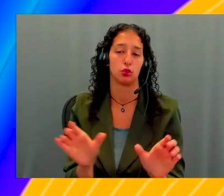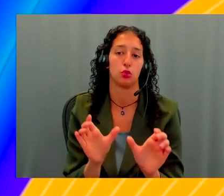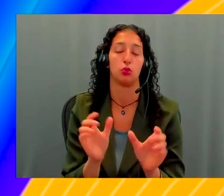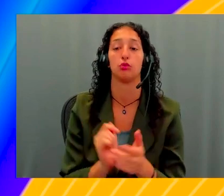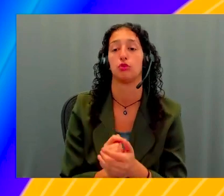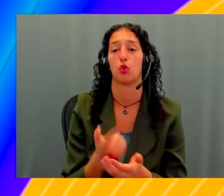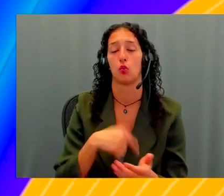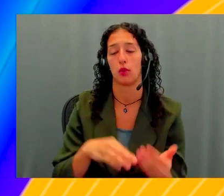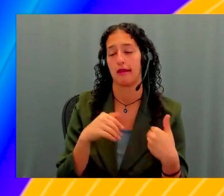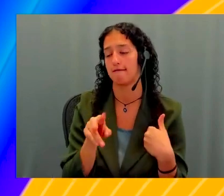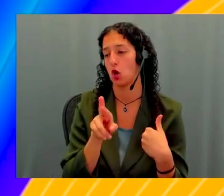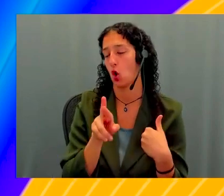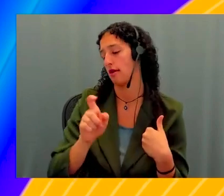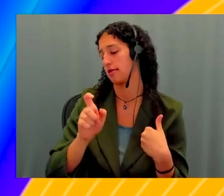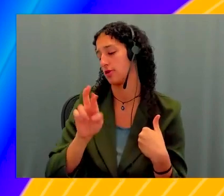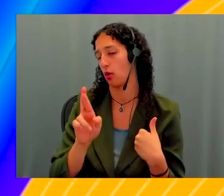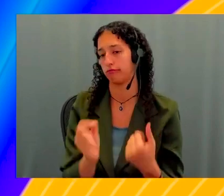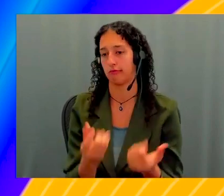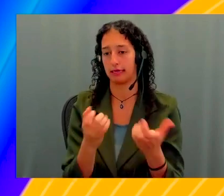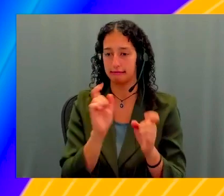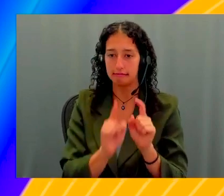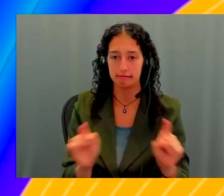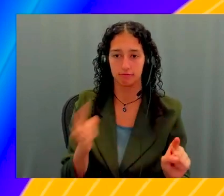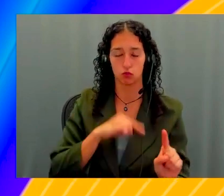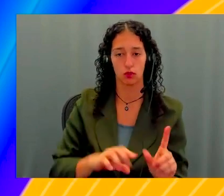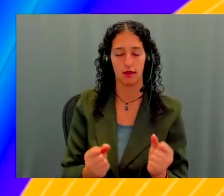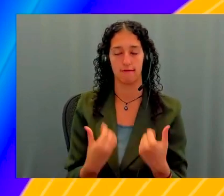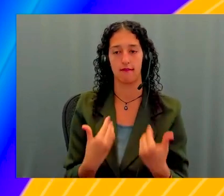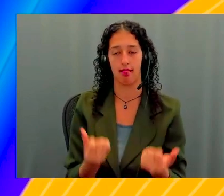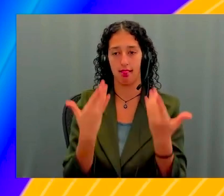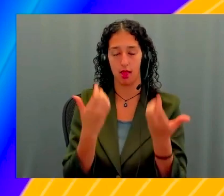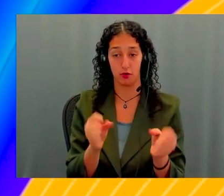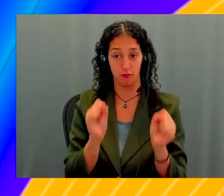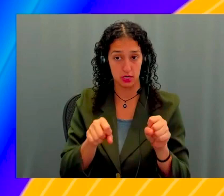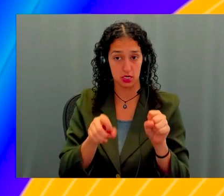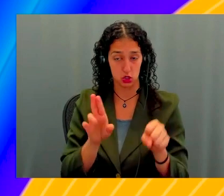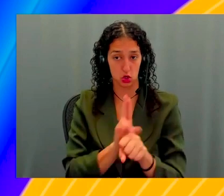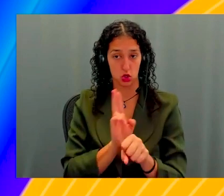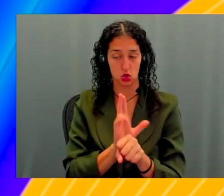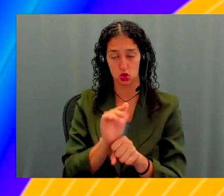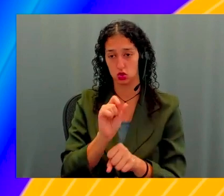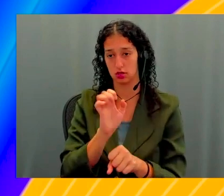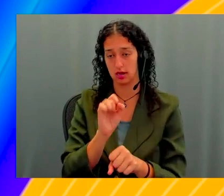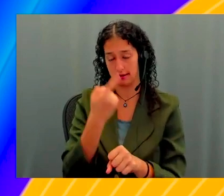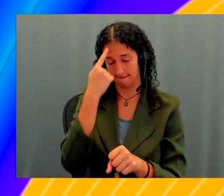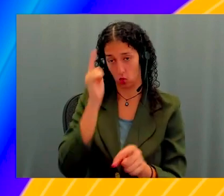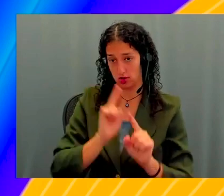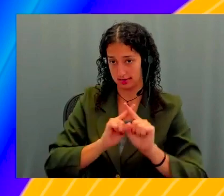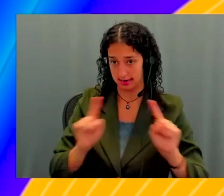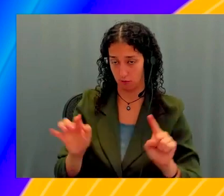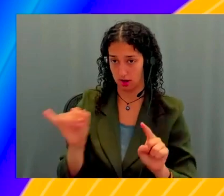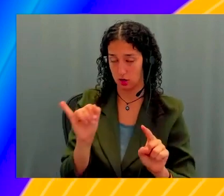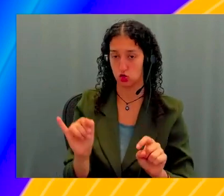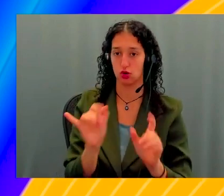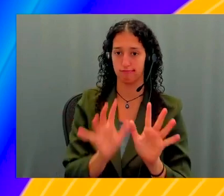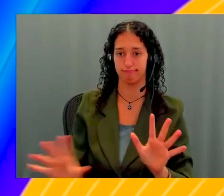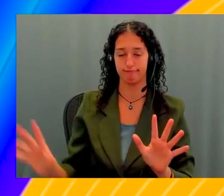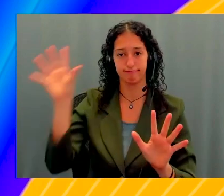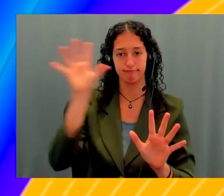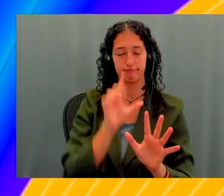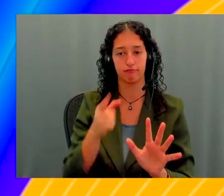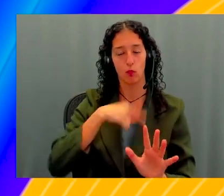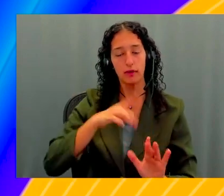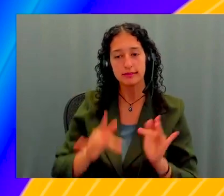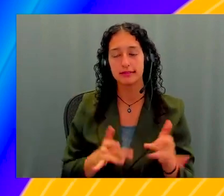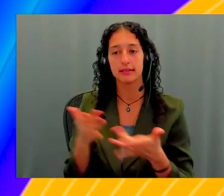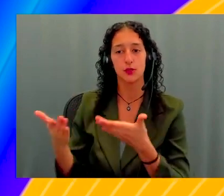or VR. So there's lots of different potential use cases for 3D animation across different industry verticals. And we're excited to bring this tool to